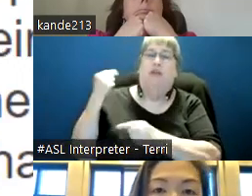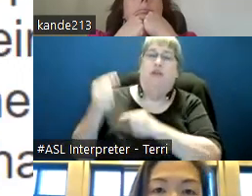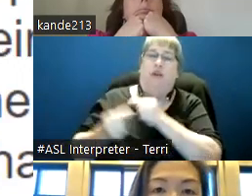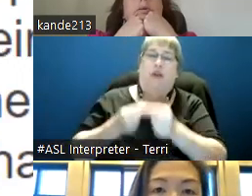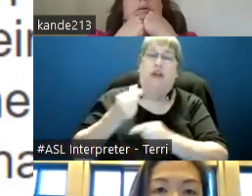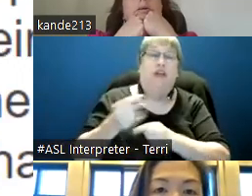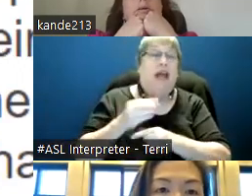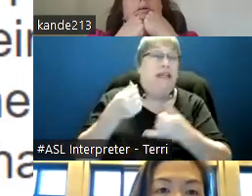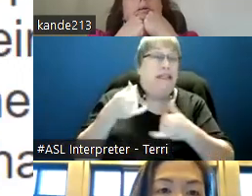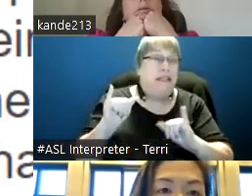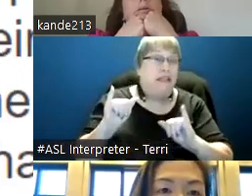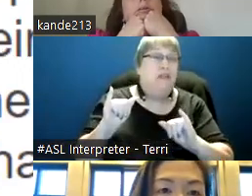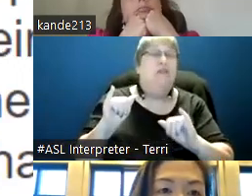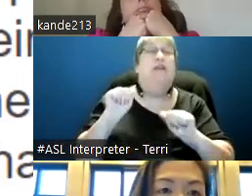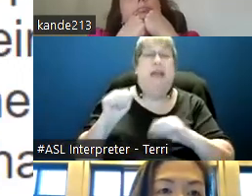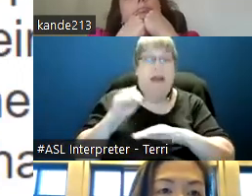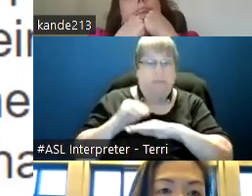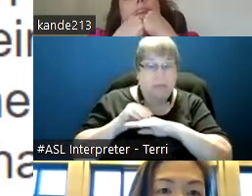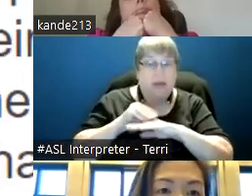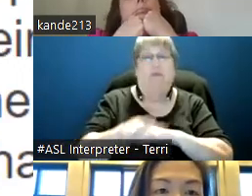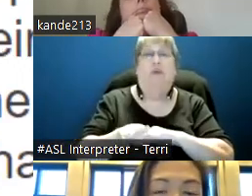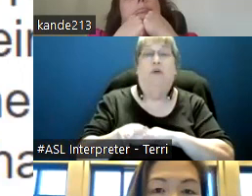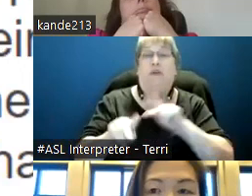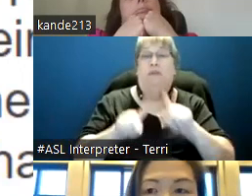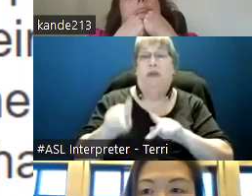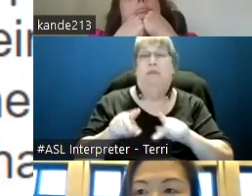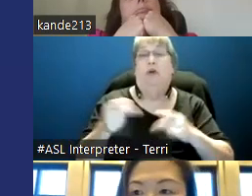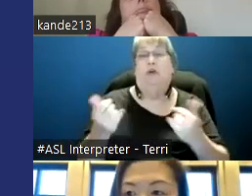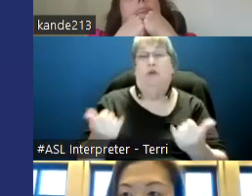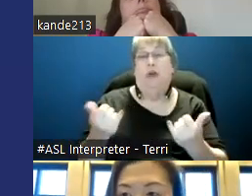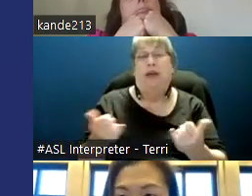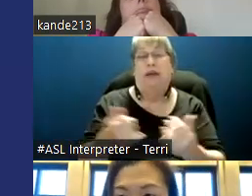still be felt and witnessed today.